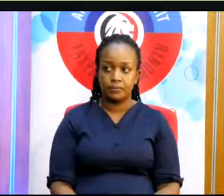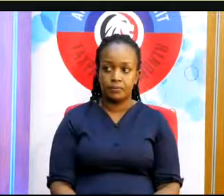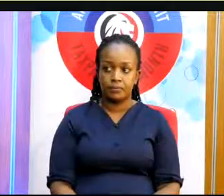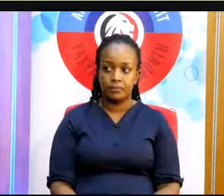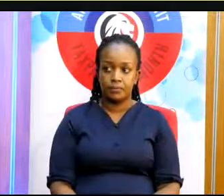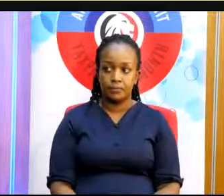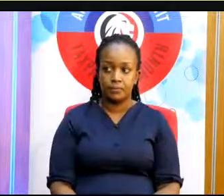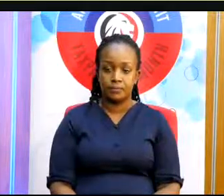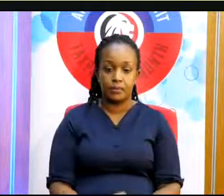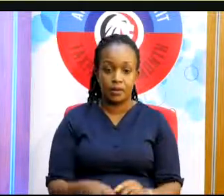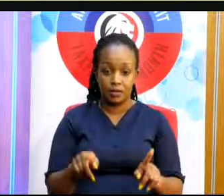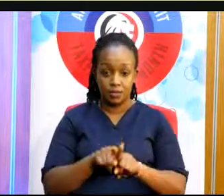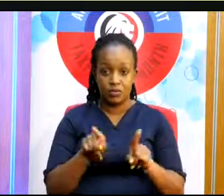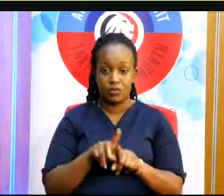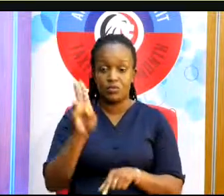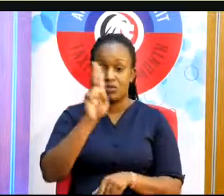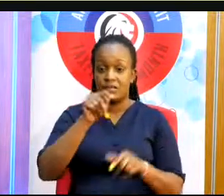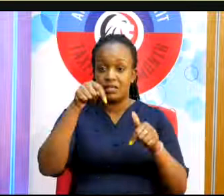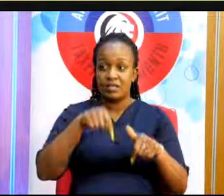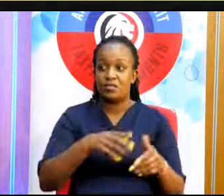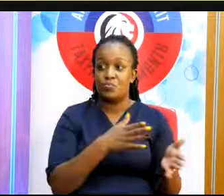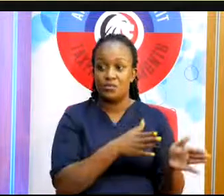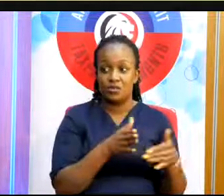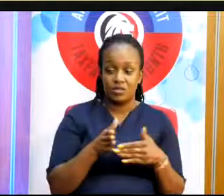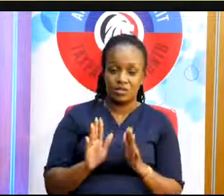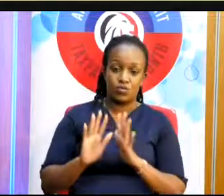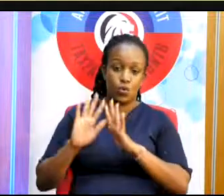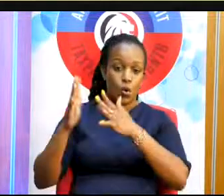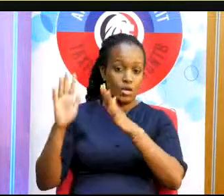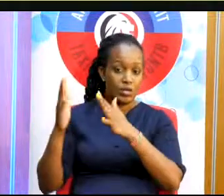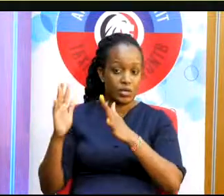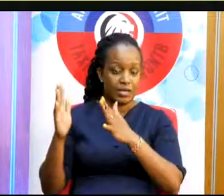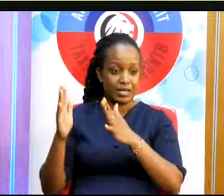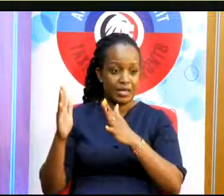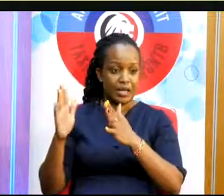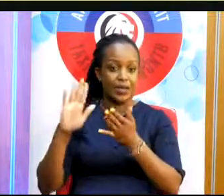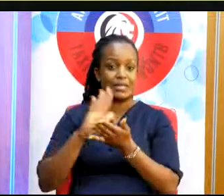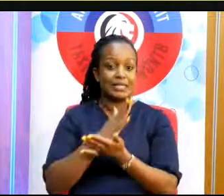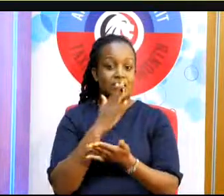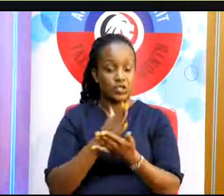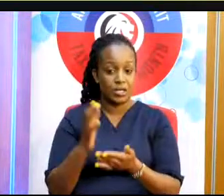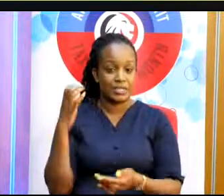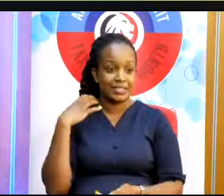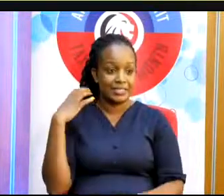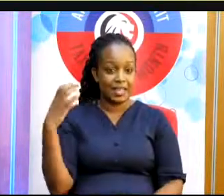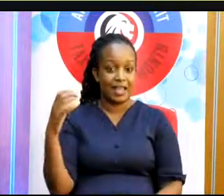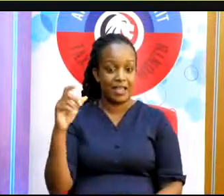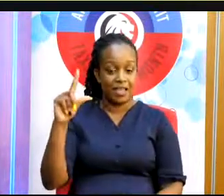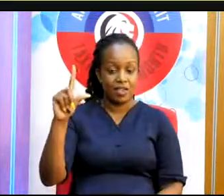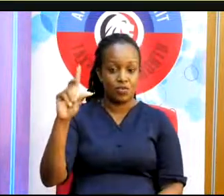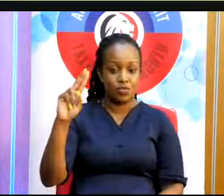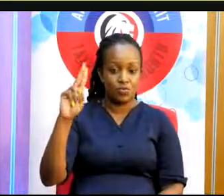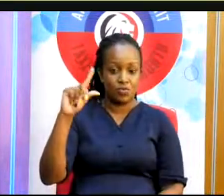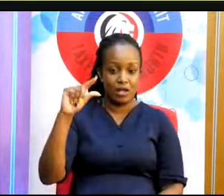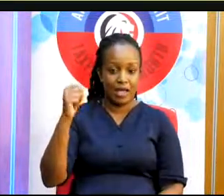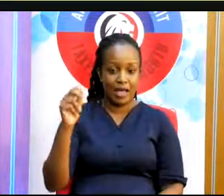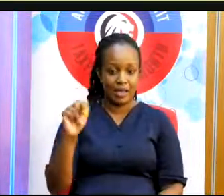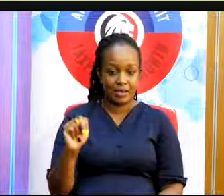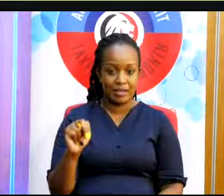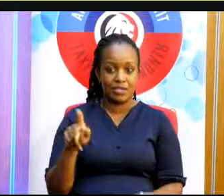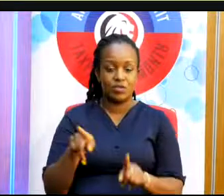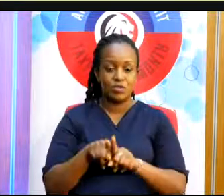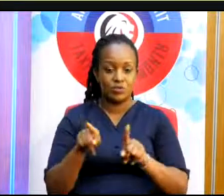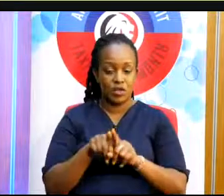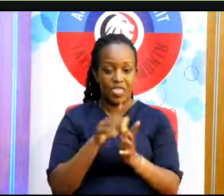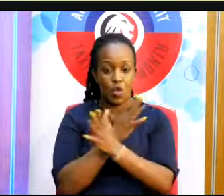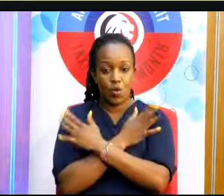May I also take this opportunity to congratulate our session chair, Mr. Logan, and the